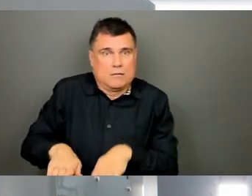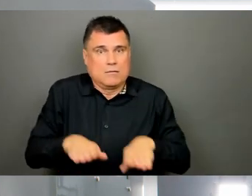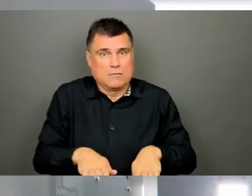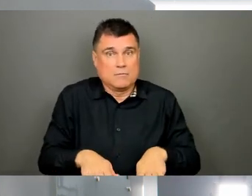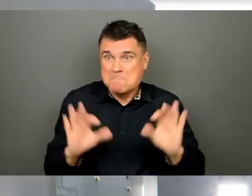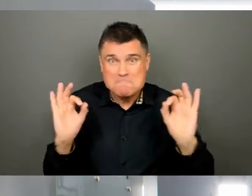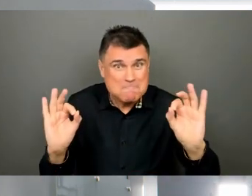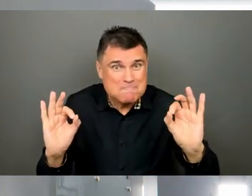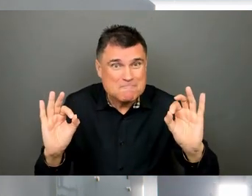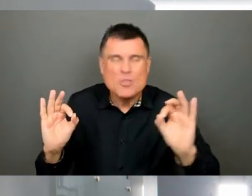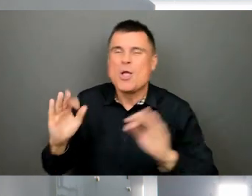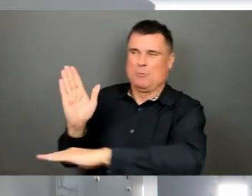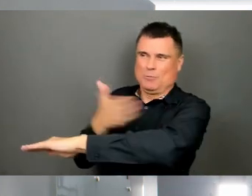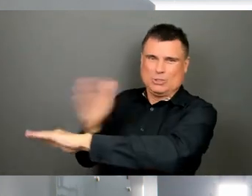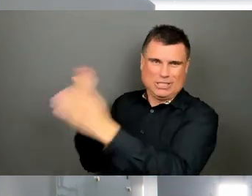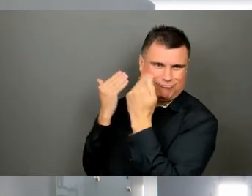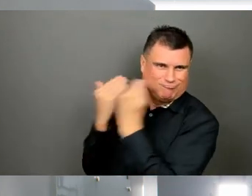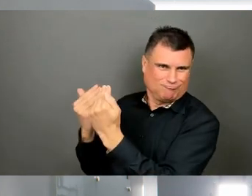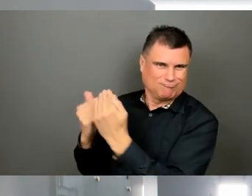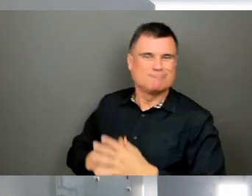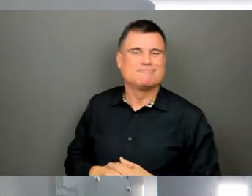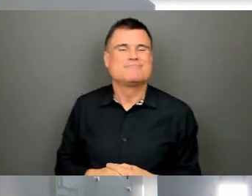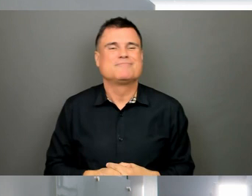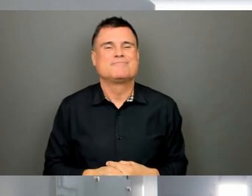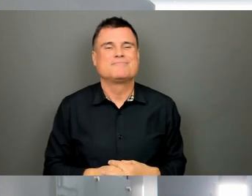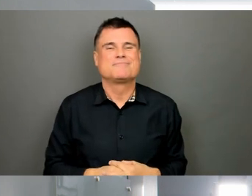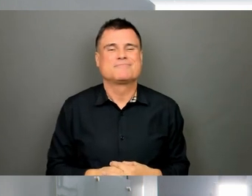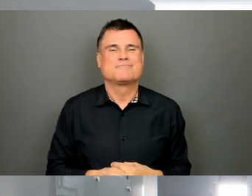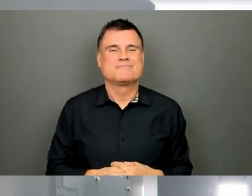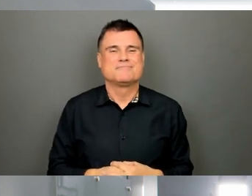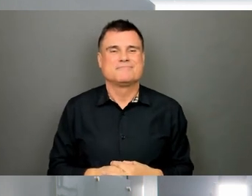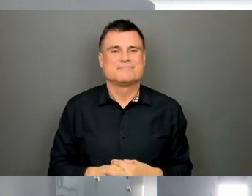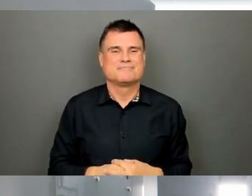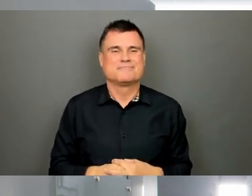and 6, 7 and 8. All right, let's cue music.